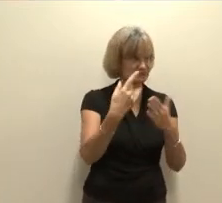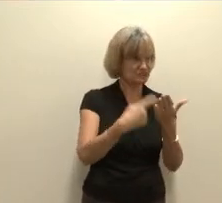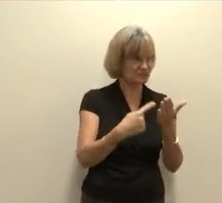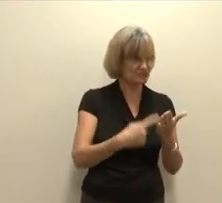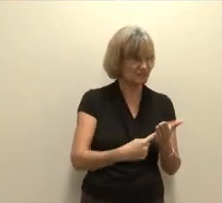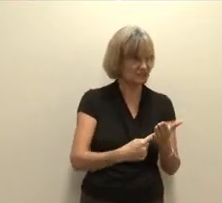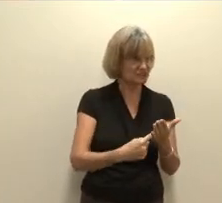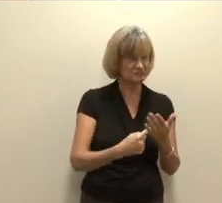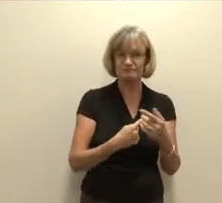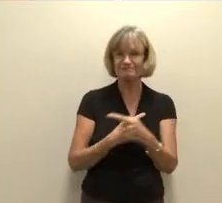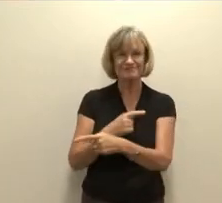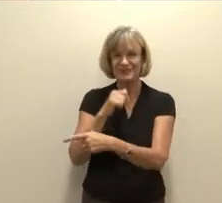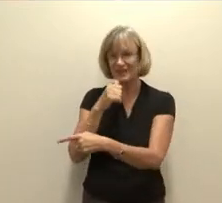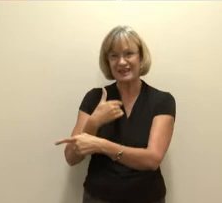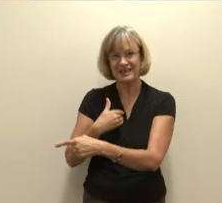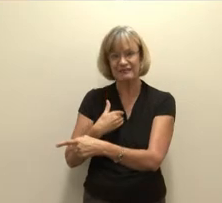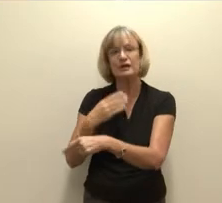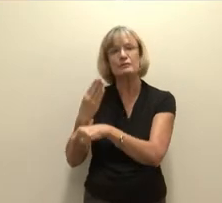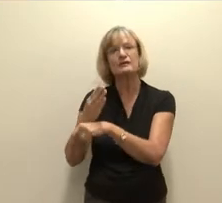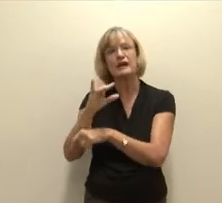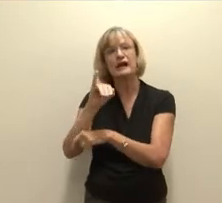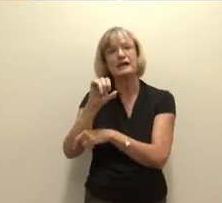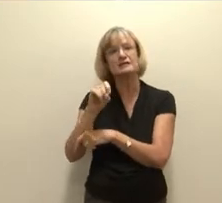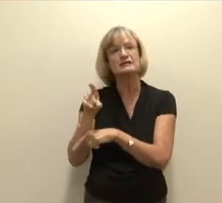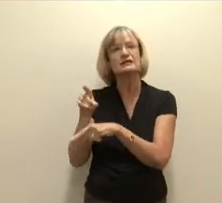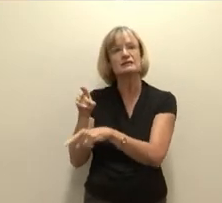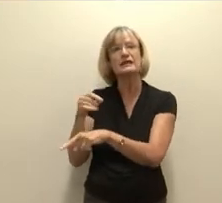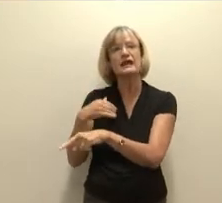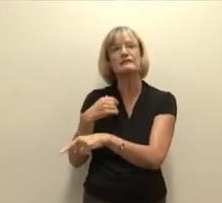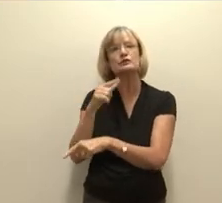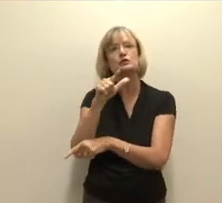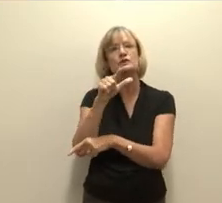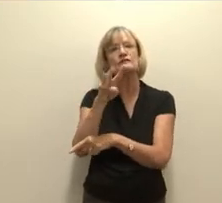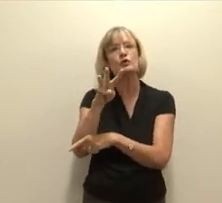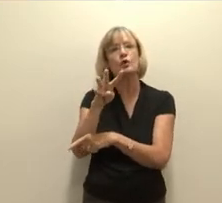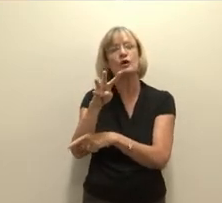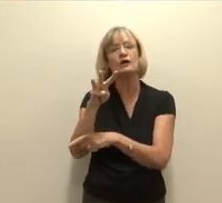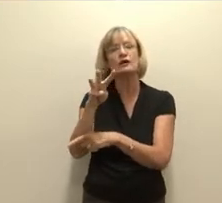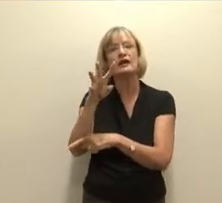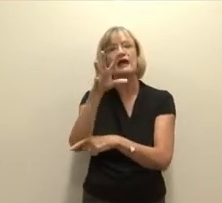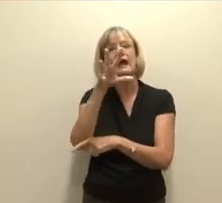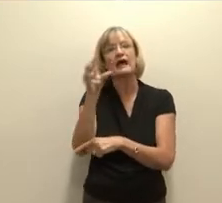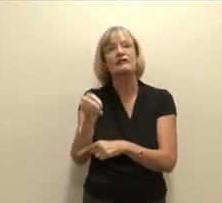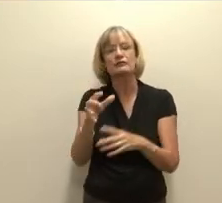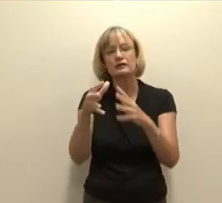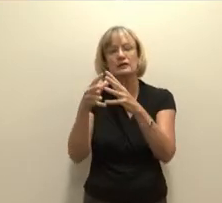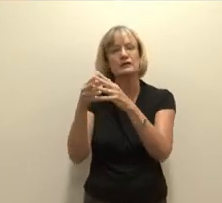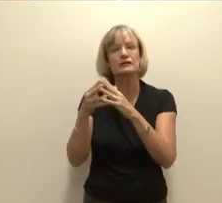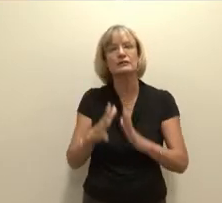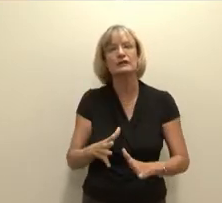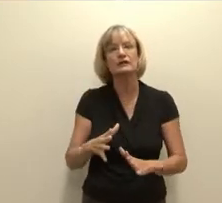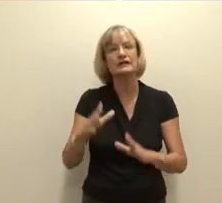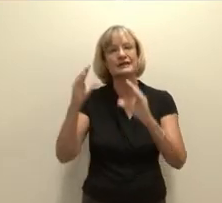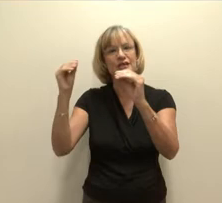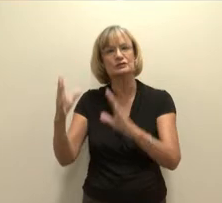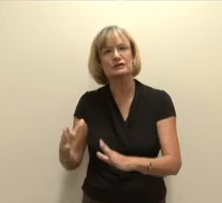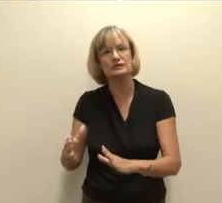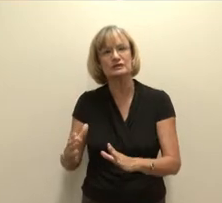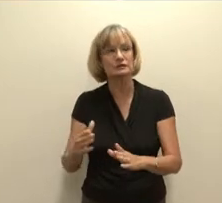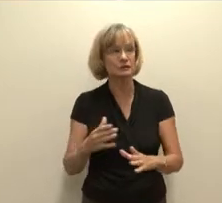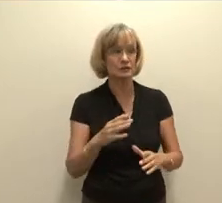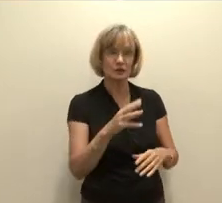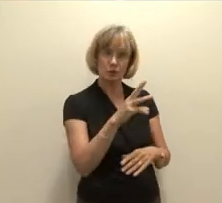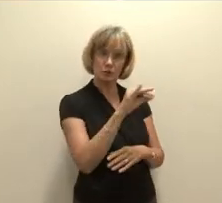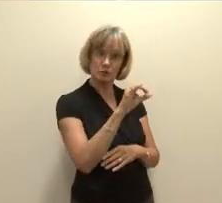we look at educators in Belton ISD, we understand that there are 24 African-American educators. Waco ISD has